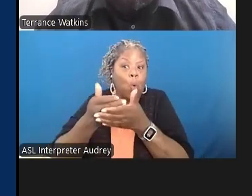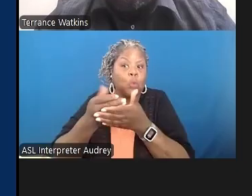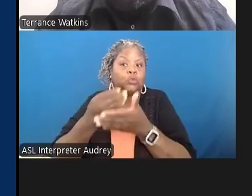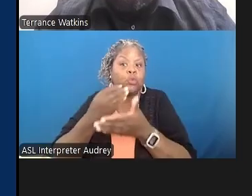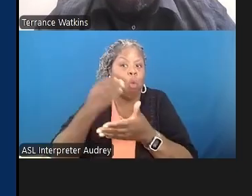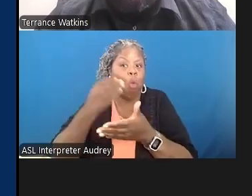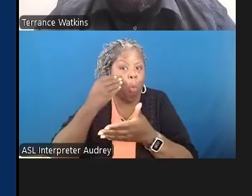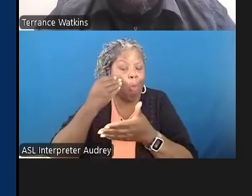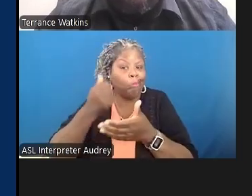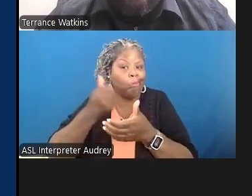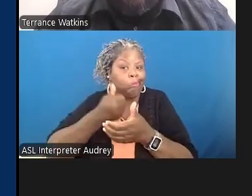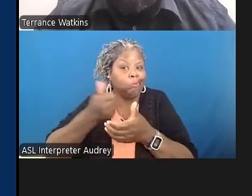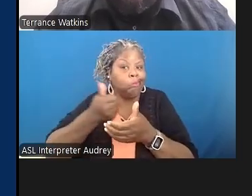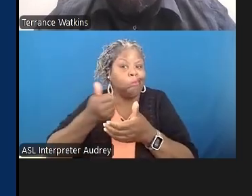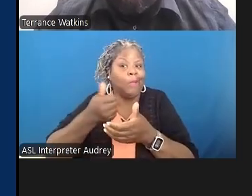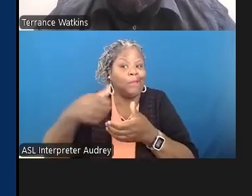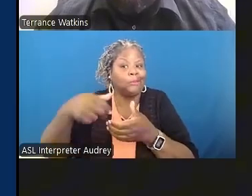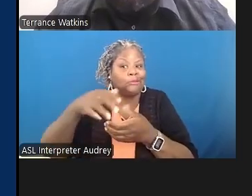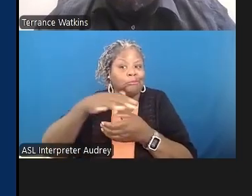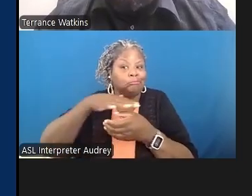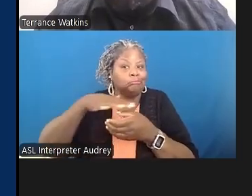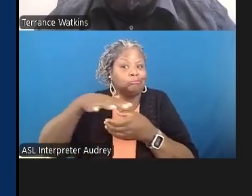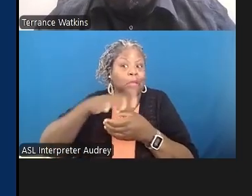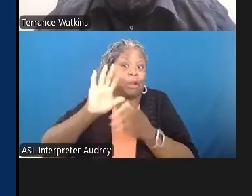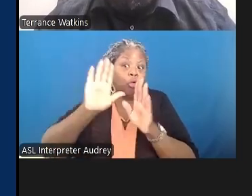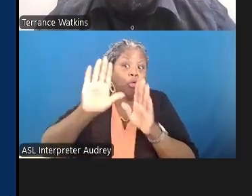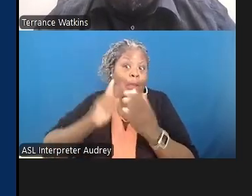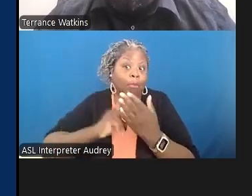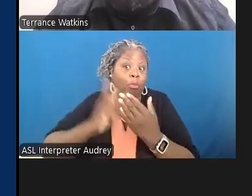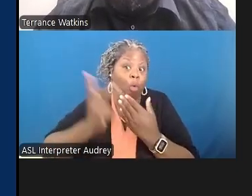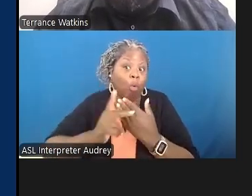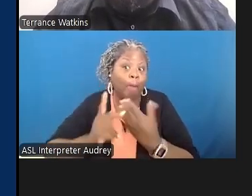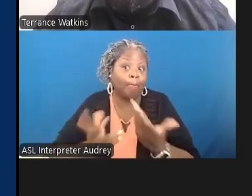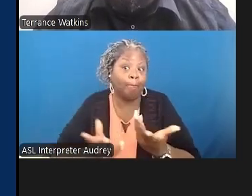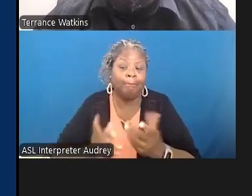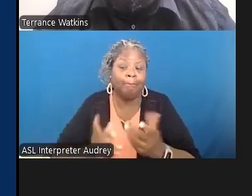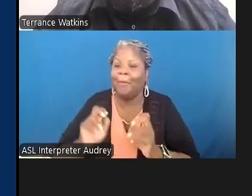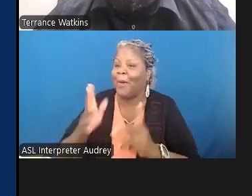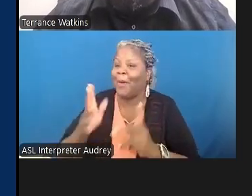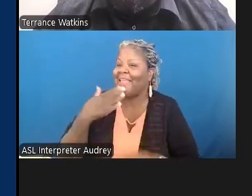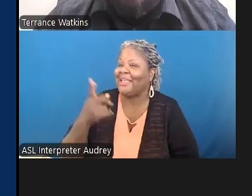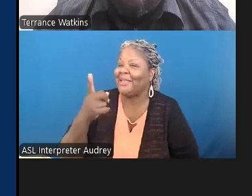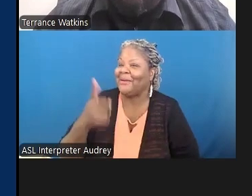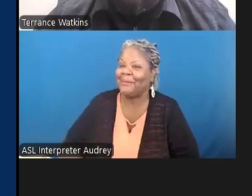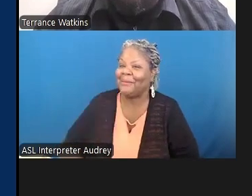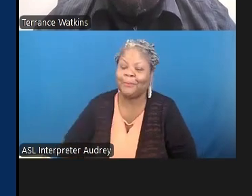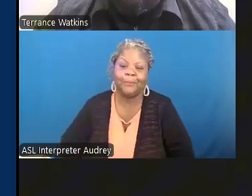an exceptional service and a great program to boot. Okay, thank you.